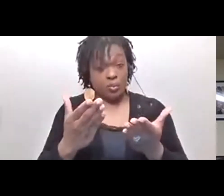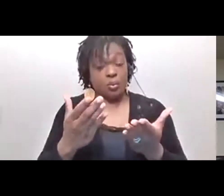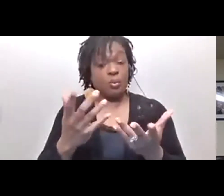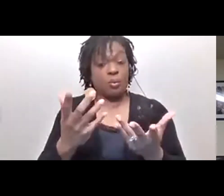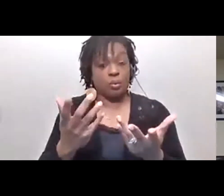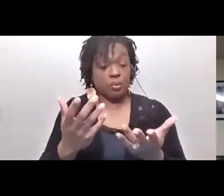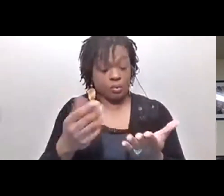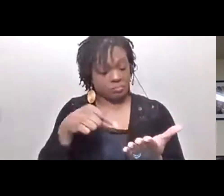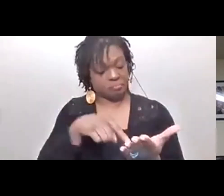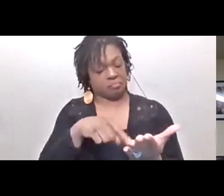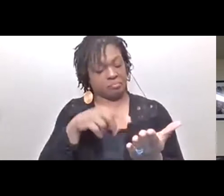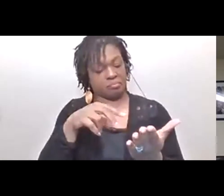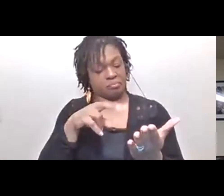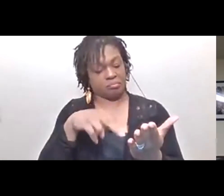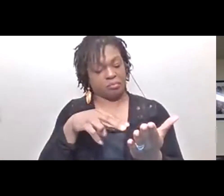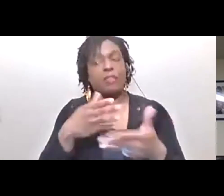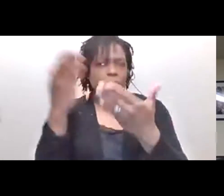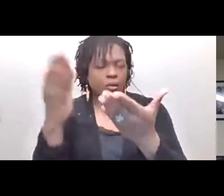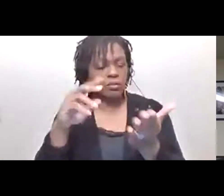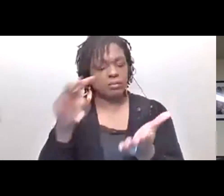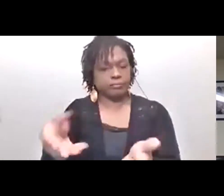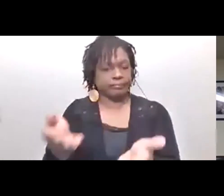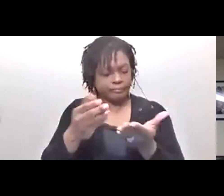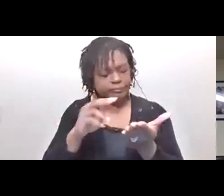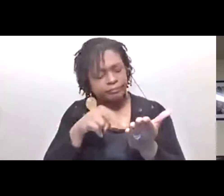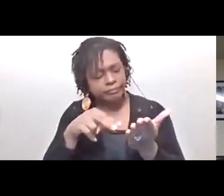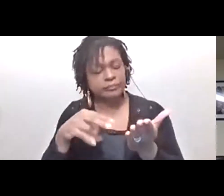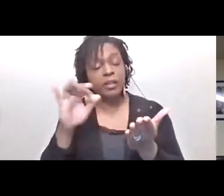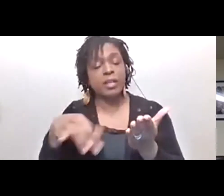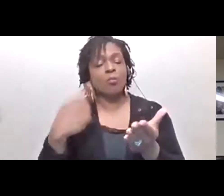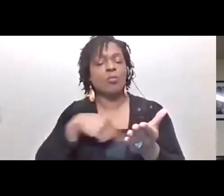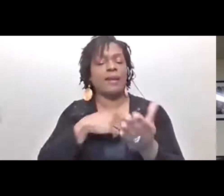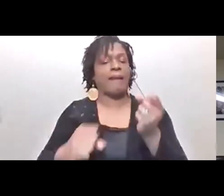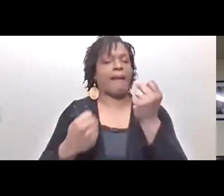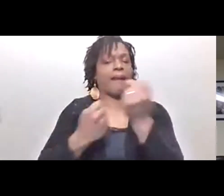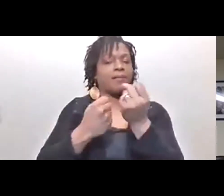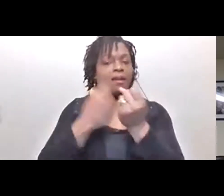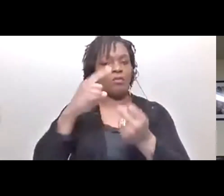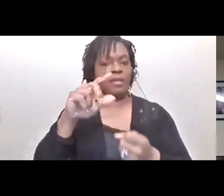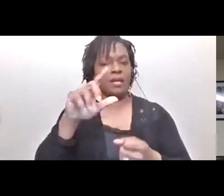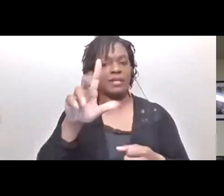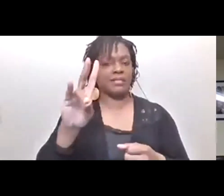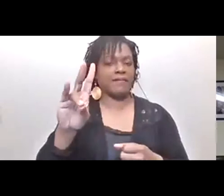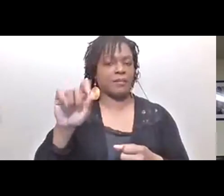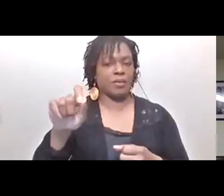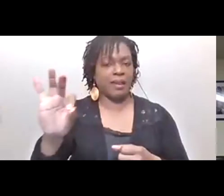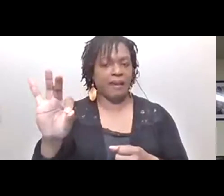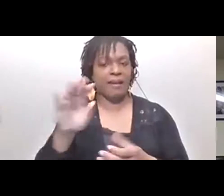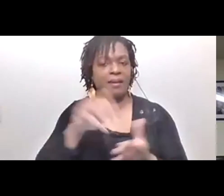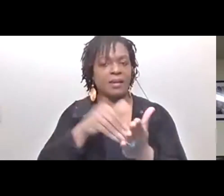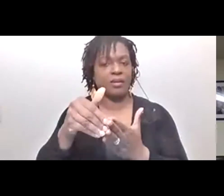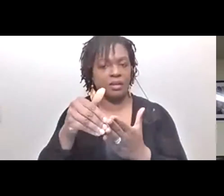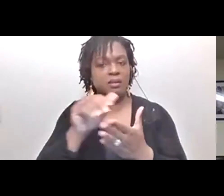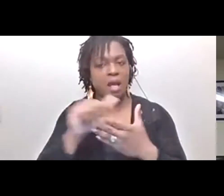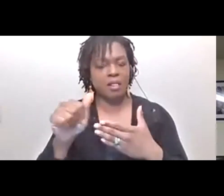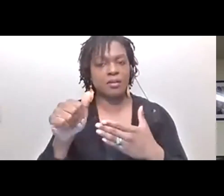dictates that we would advocate for the $27.9 million, of which we'll get a match from the federal